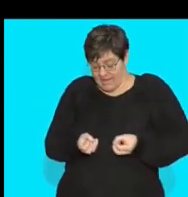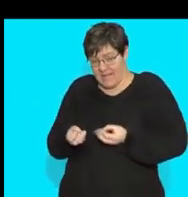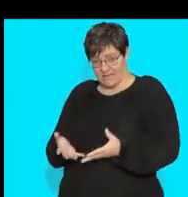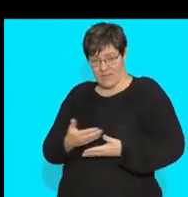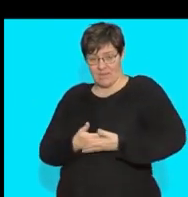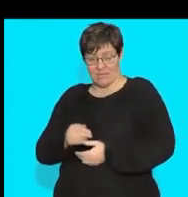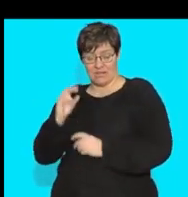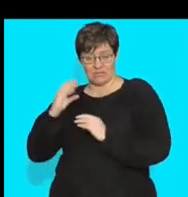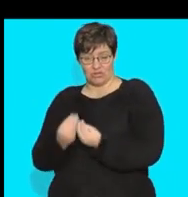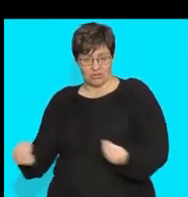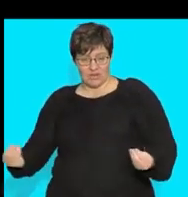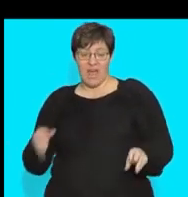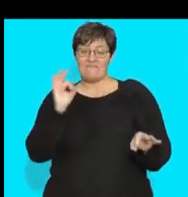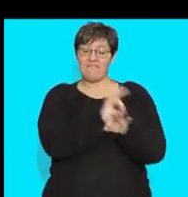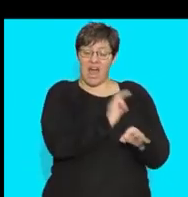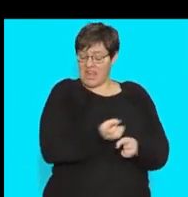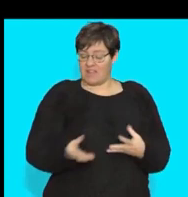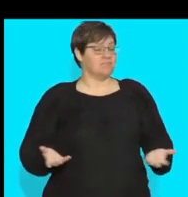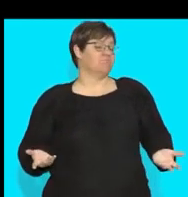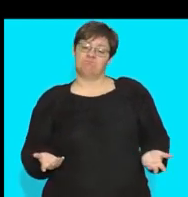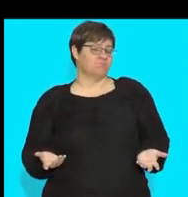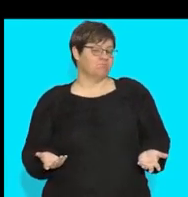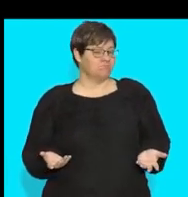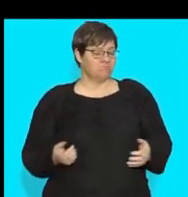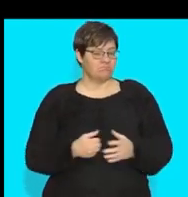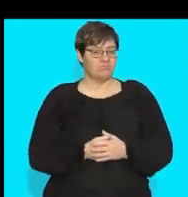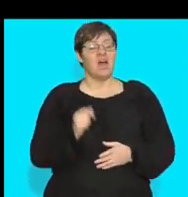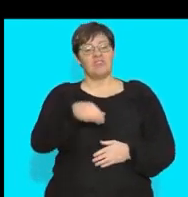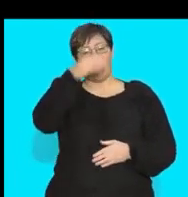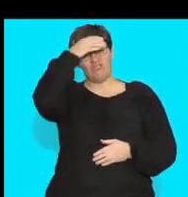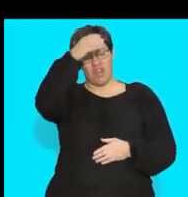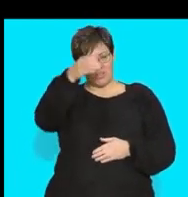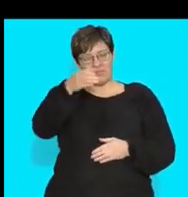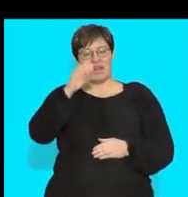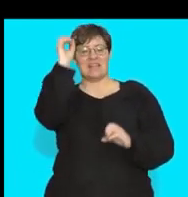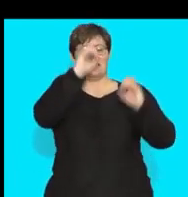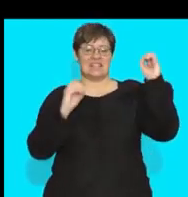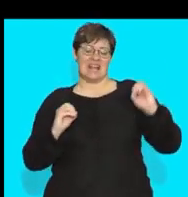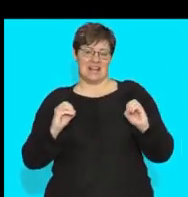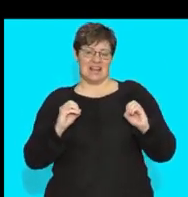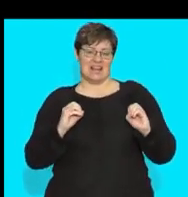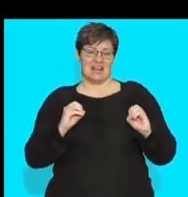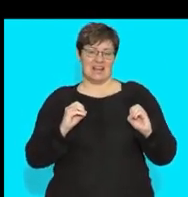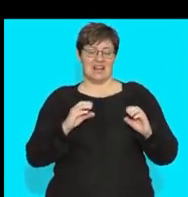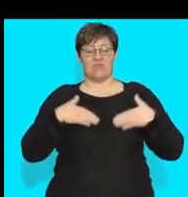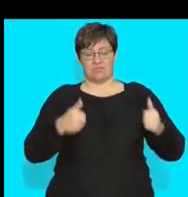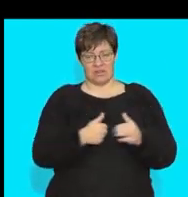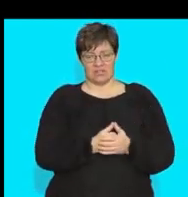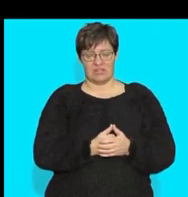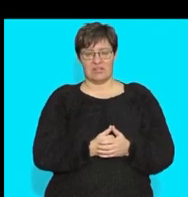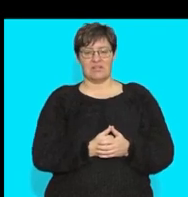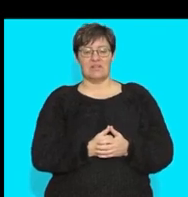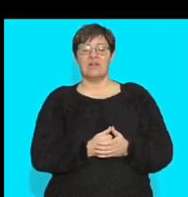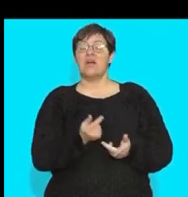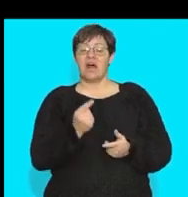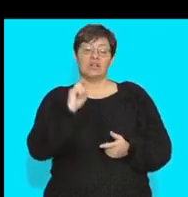don't pass it on at all. So guys, this is the concept of cellular respiration. The glucose, the food that